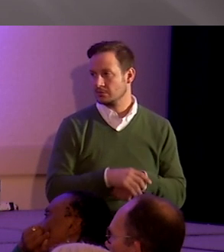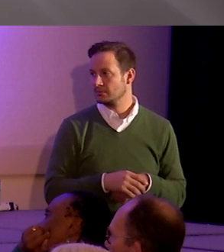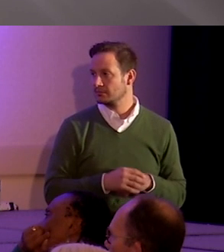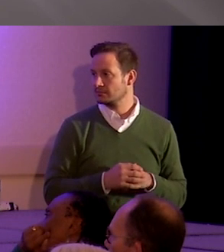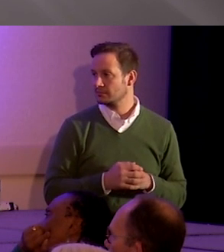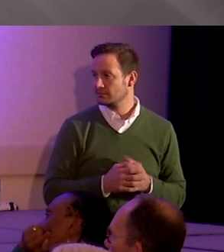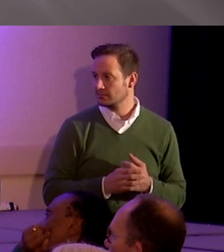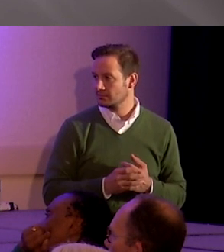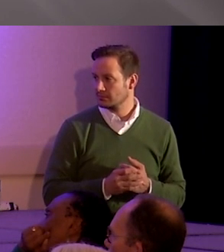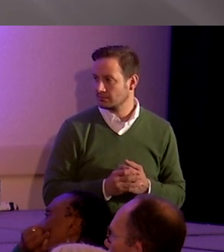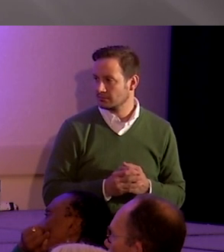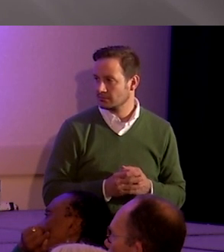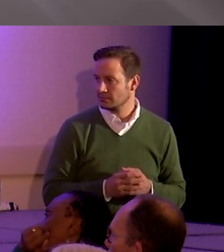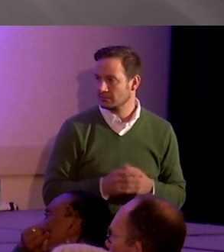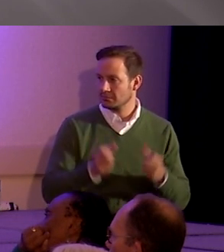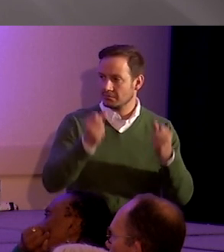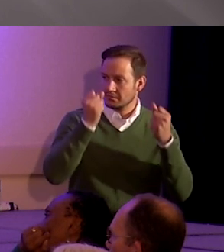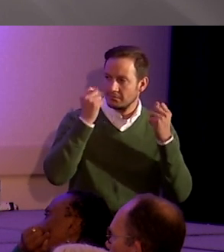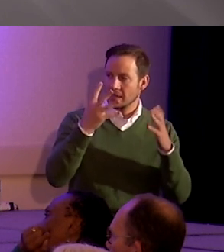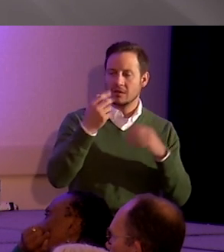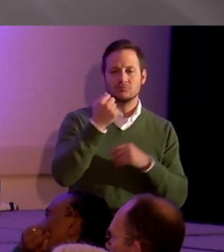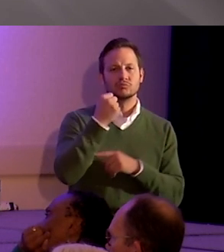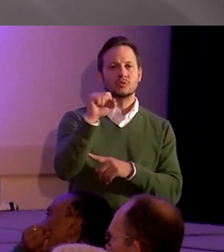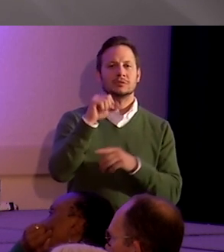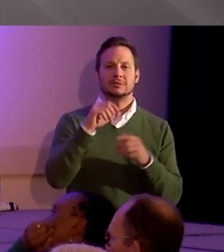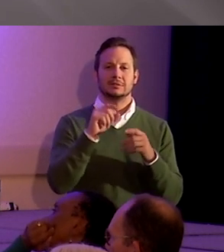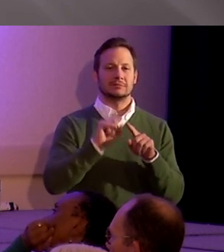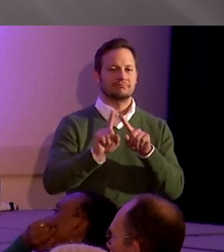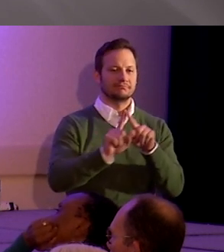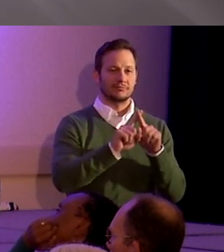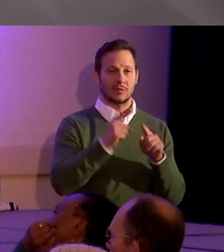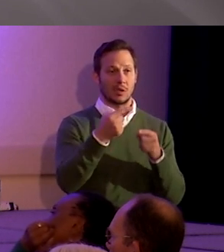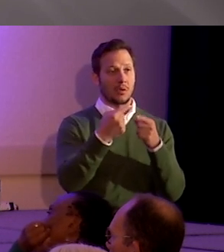nude protests in many places for everything from